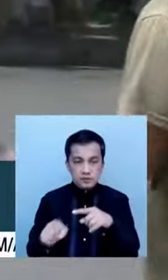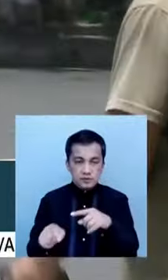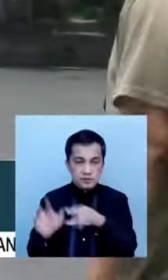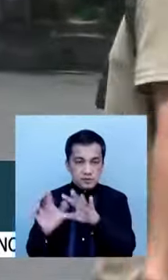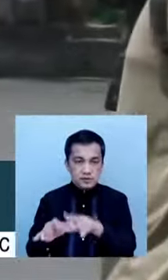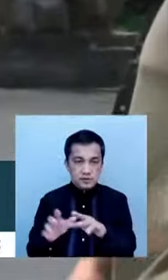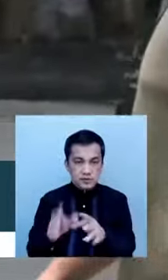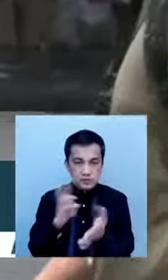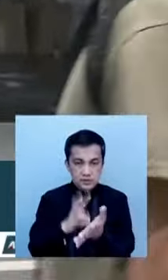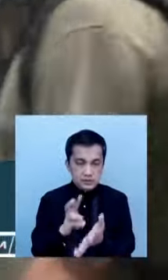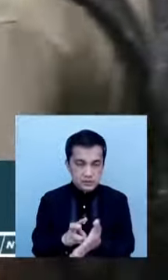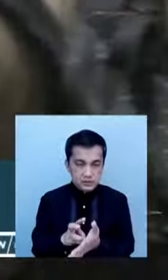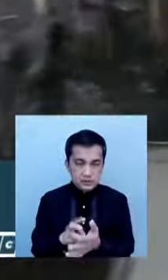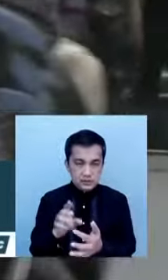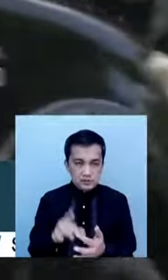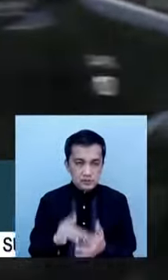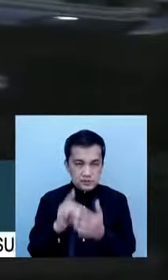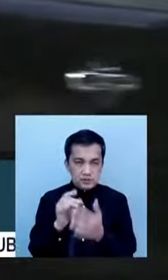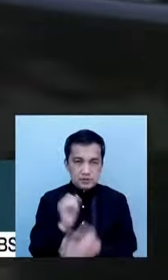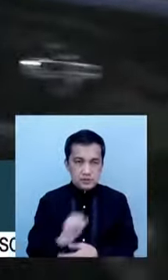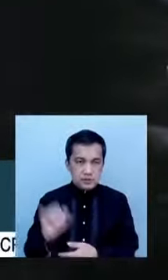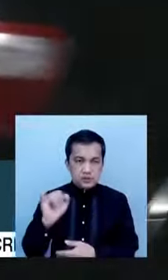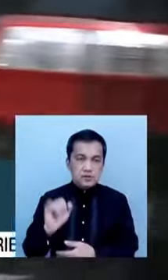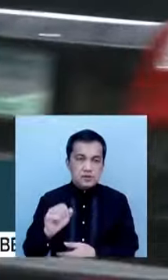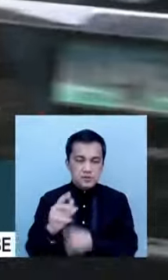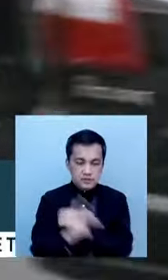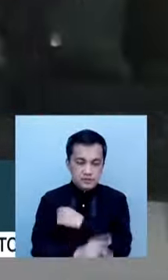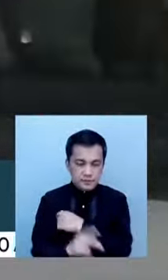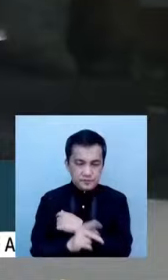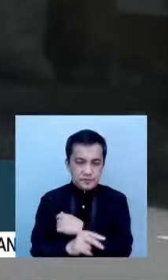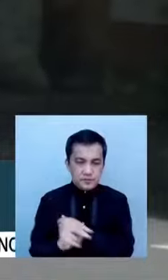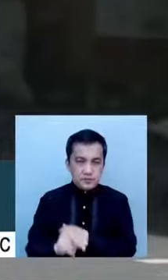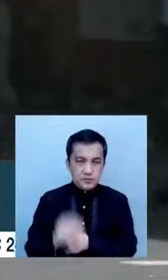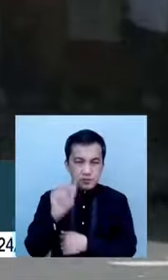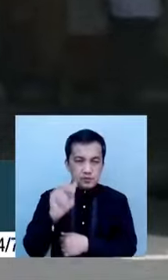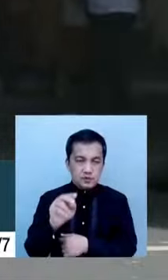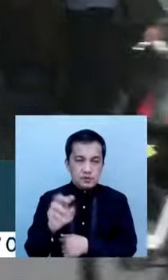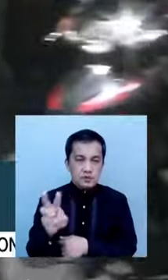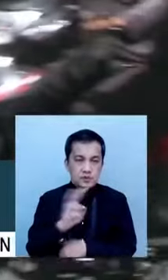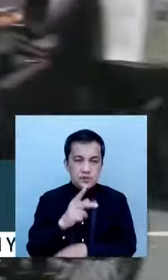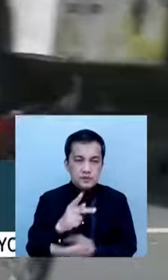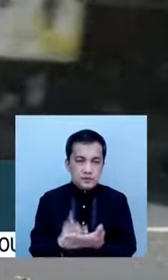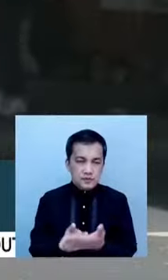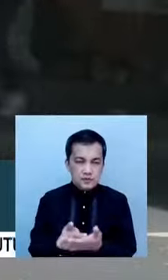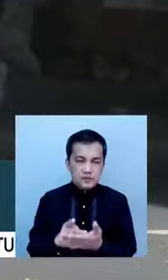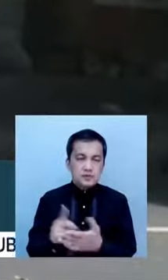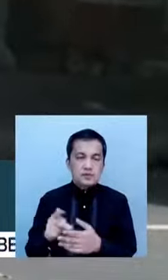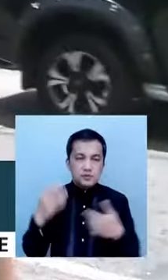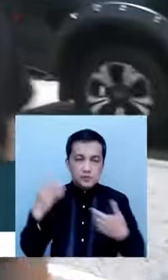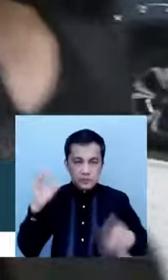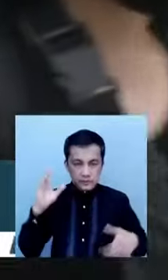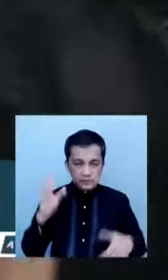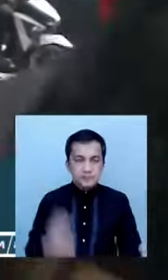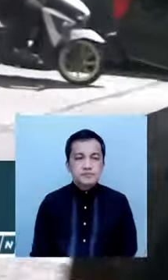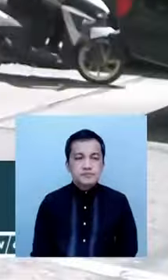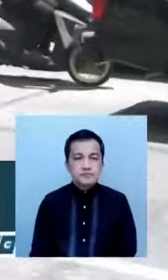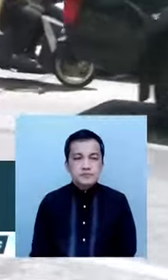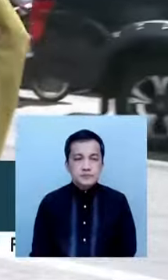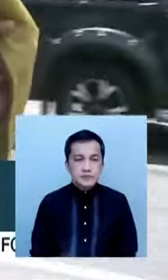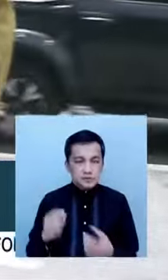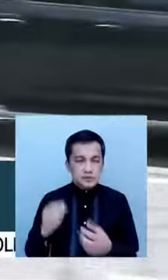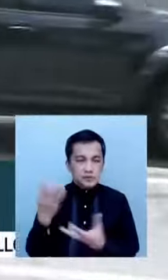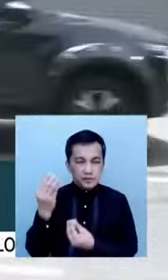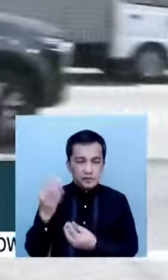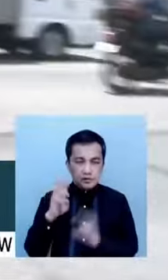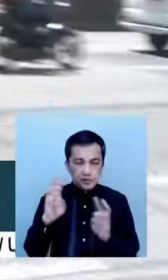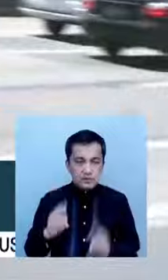of the country, especially the Ilocos provinces and the northwestern part of Cordillera Administrative Region. So the latest on the weather, this is Ariel